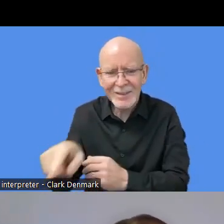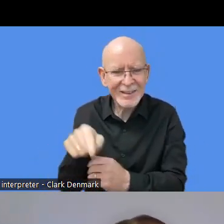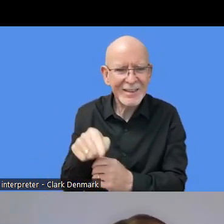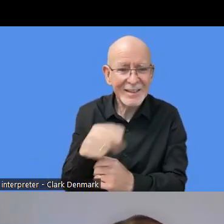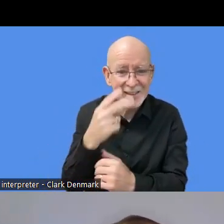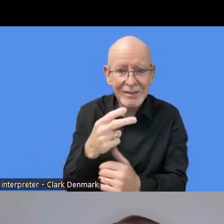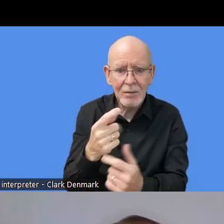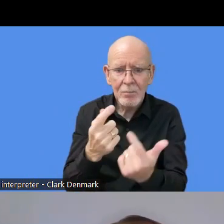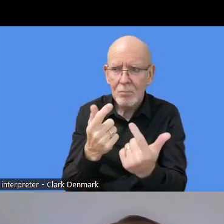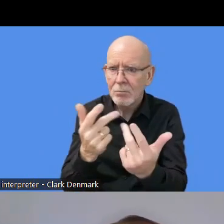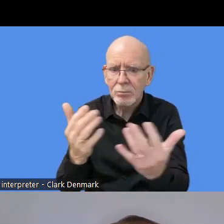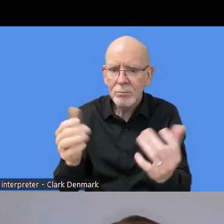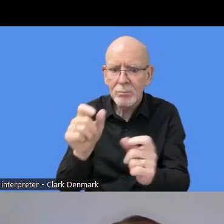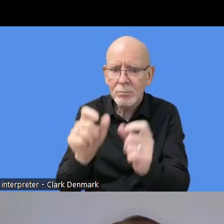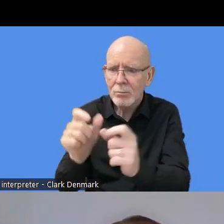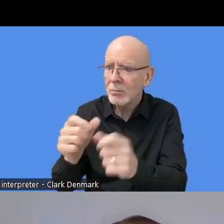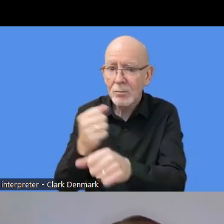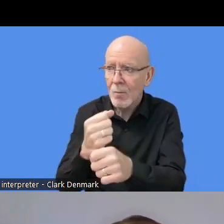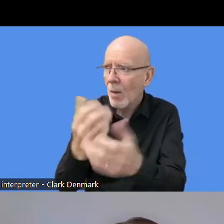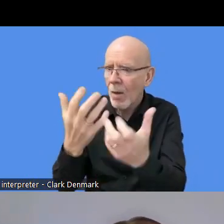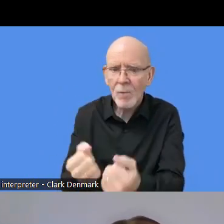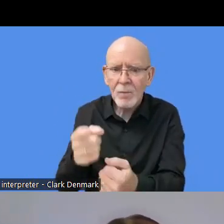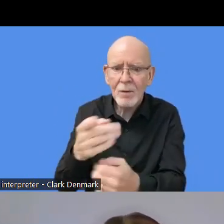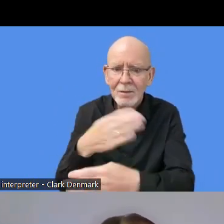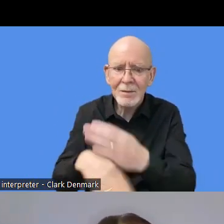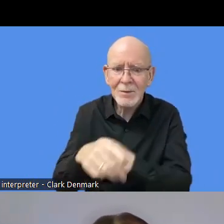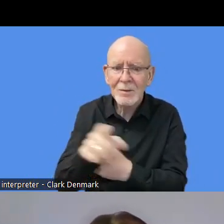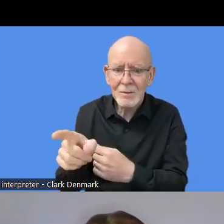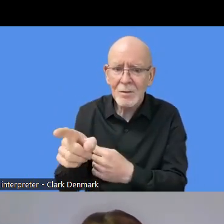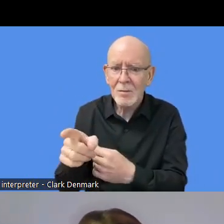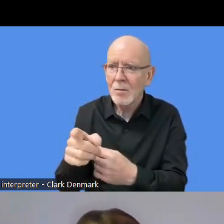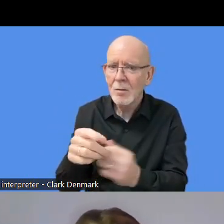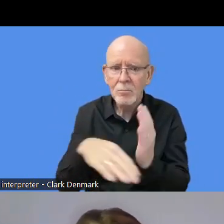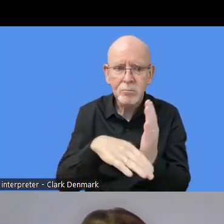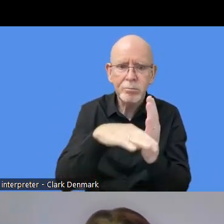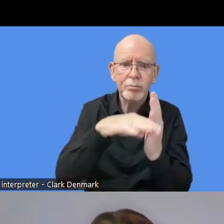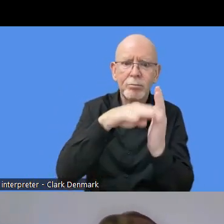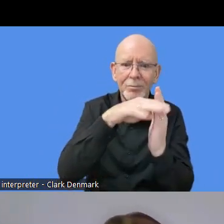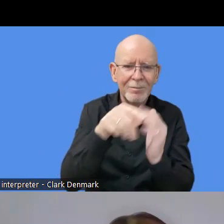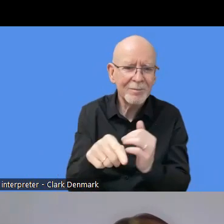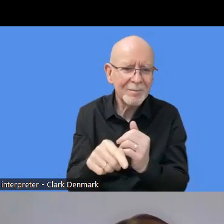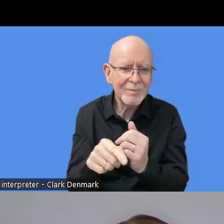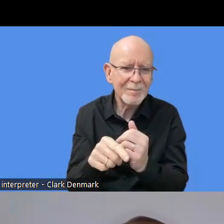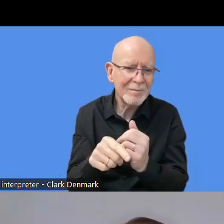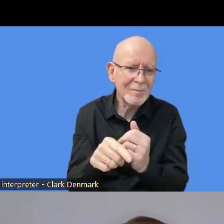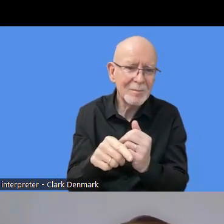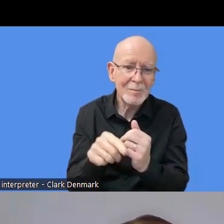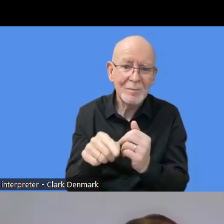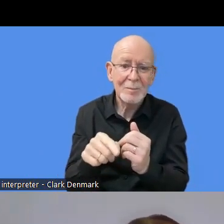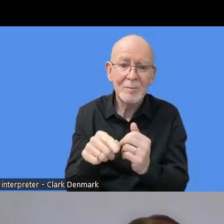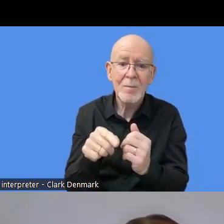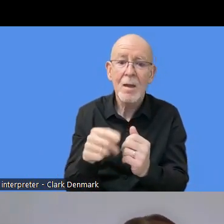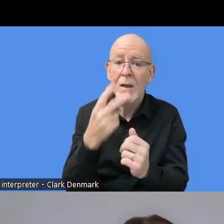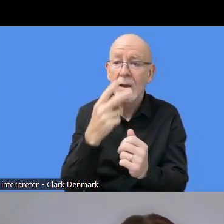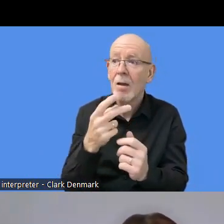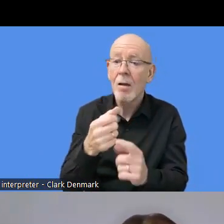mean, impact does not only mean newly employed persons with disabilities, but also improvement